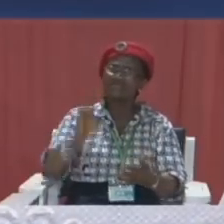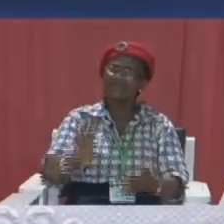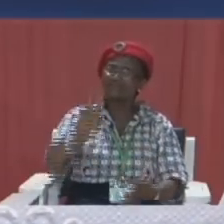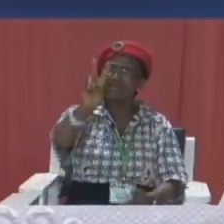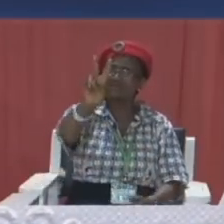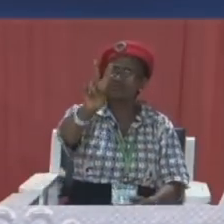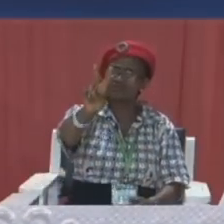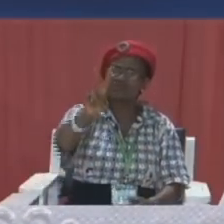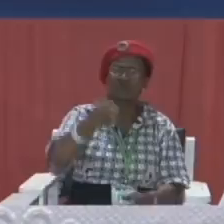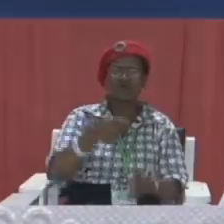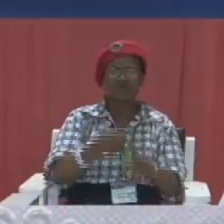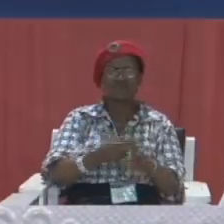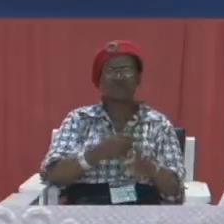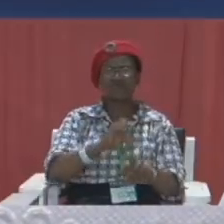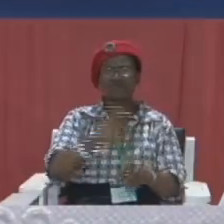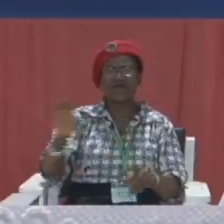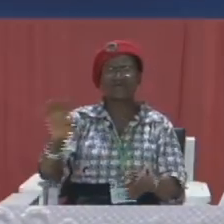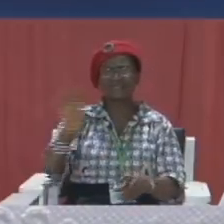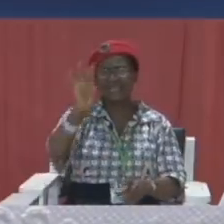from verse